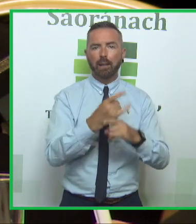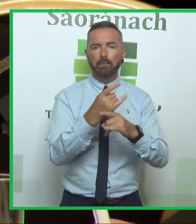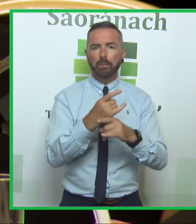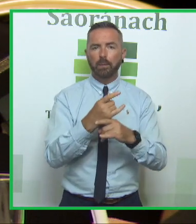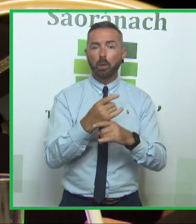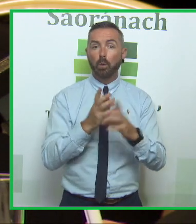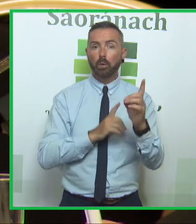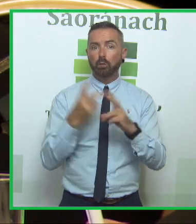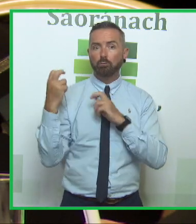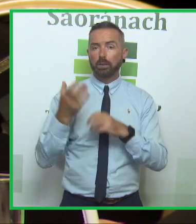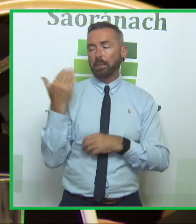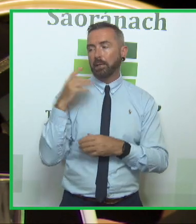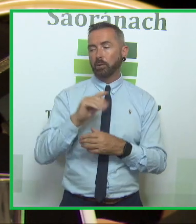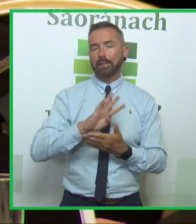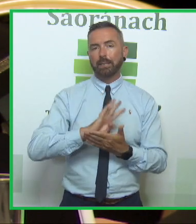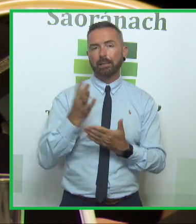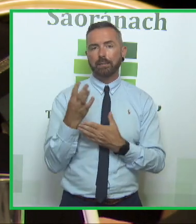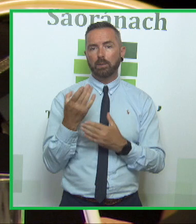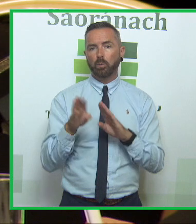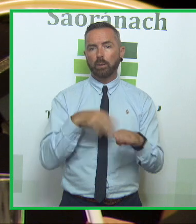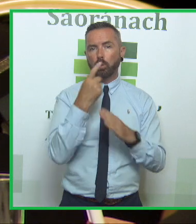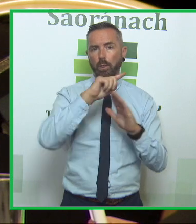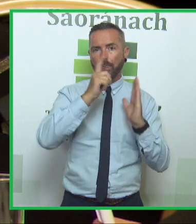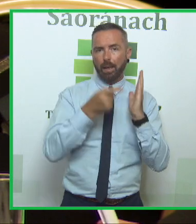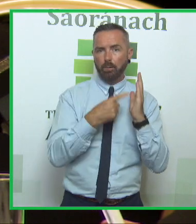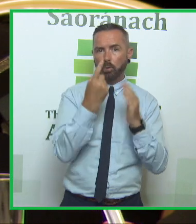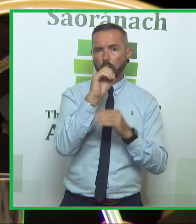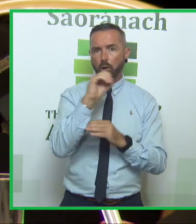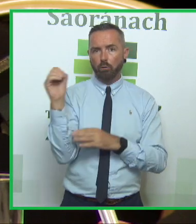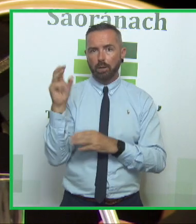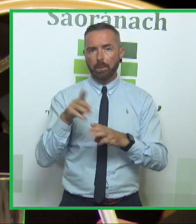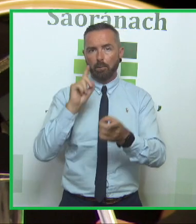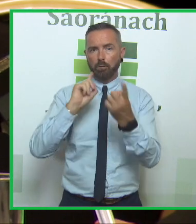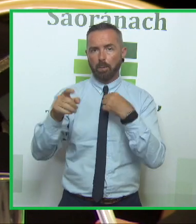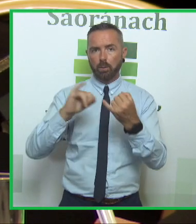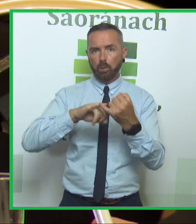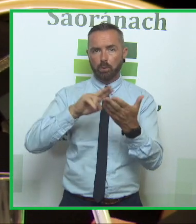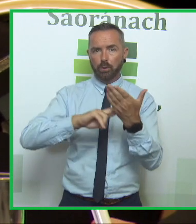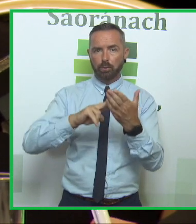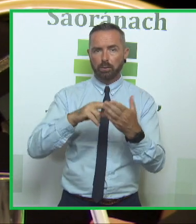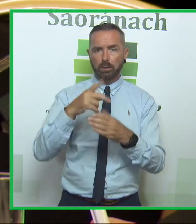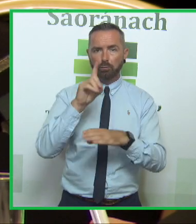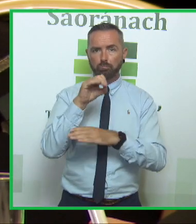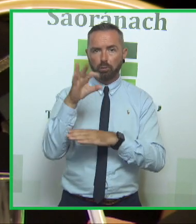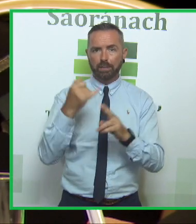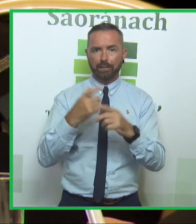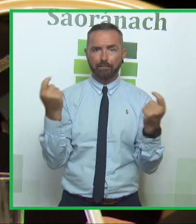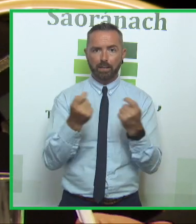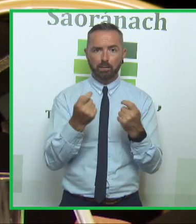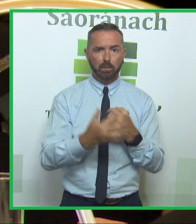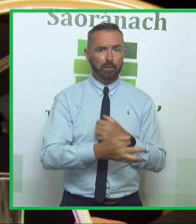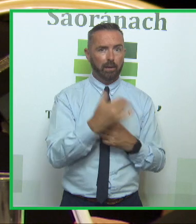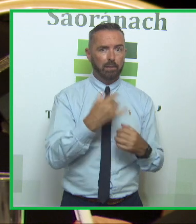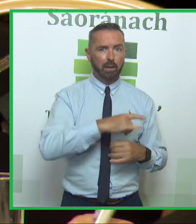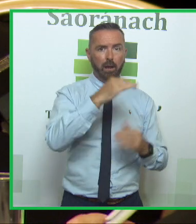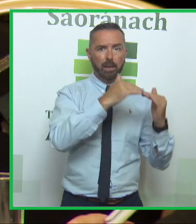with Trinity College Dublin. We got about 1,100 respondents who use drugs in festivals, and we found high levels of use, high levels of